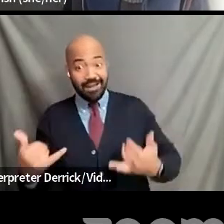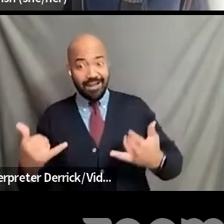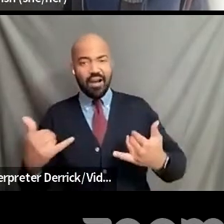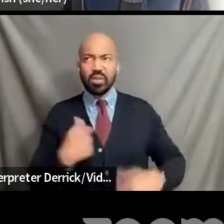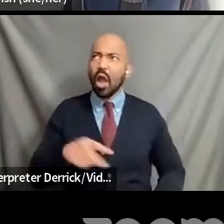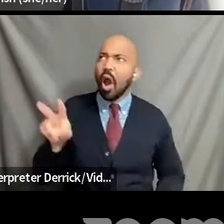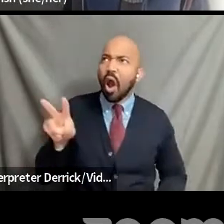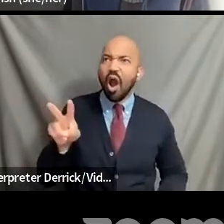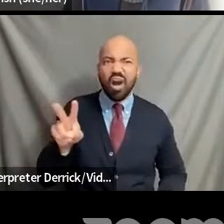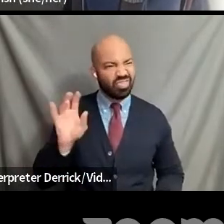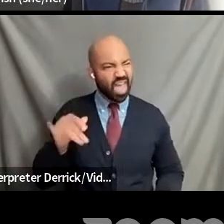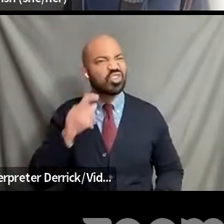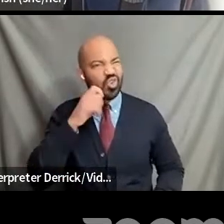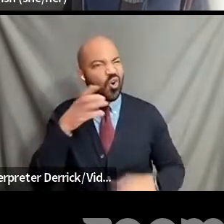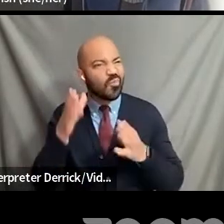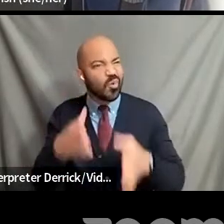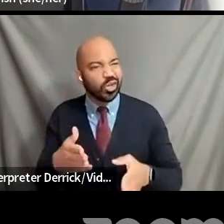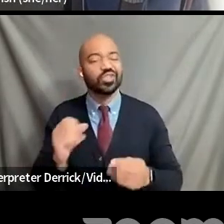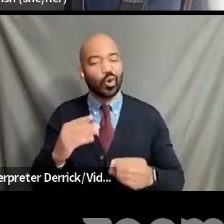Daryl?